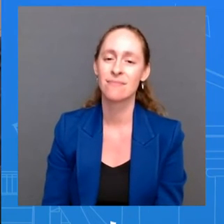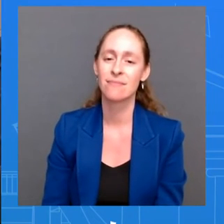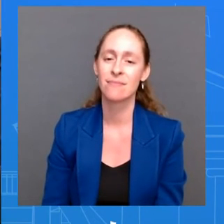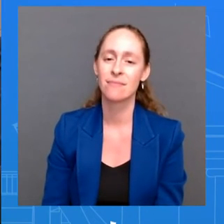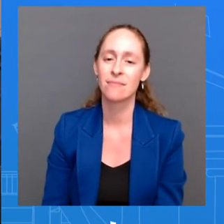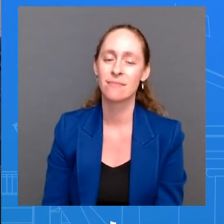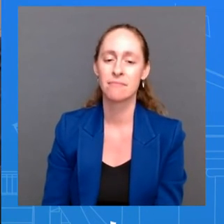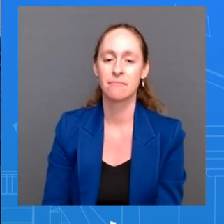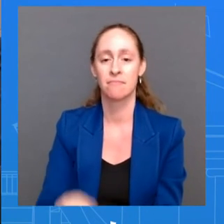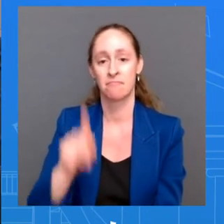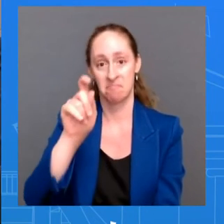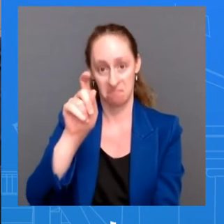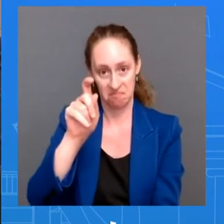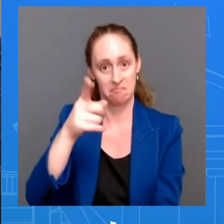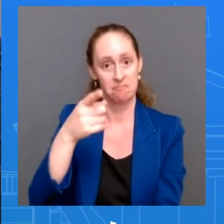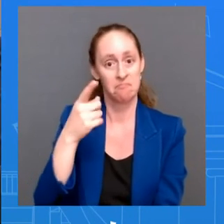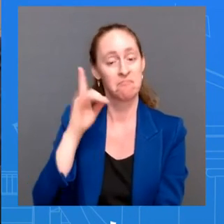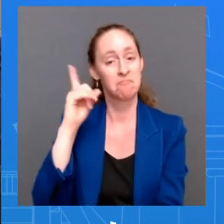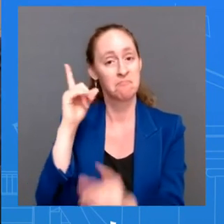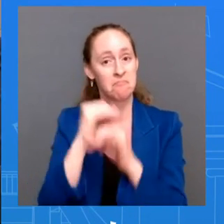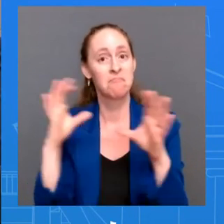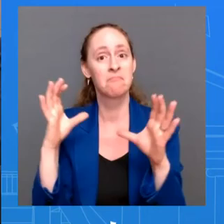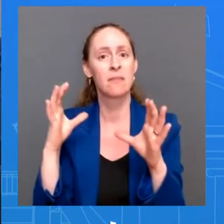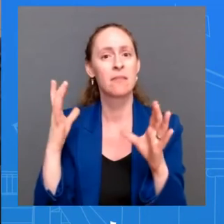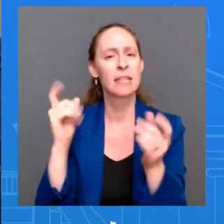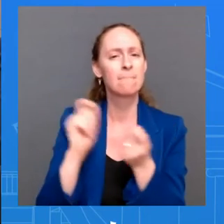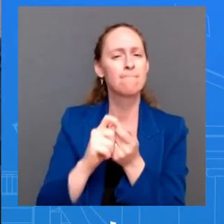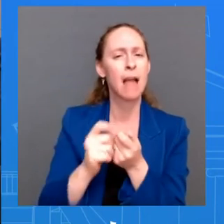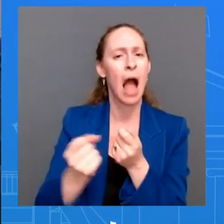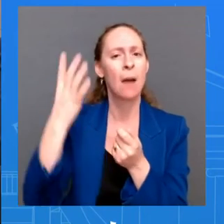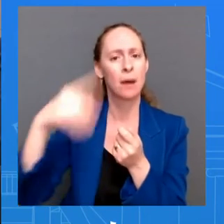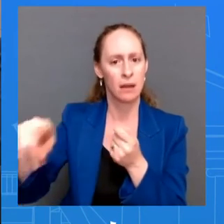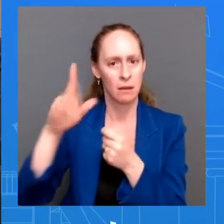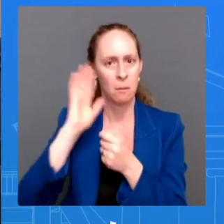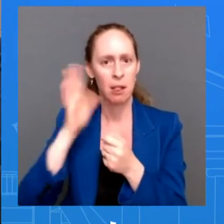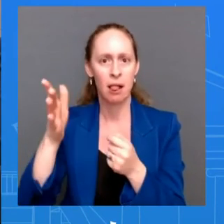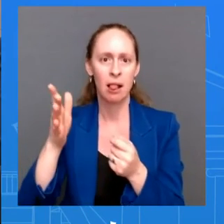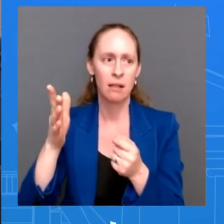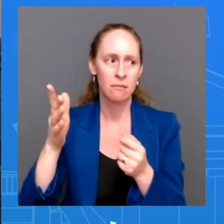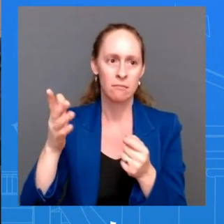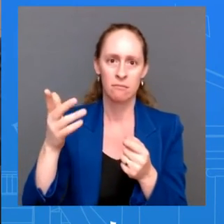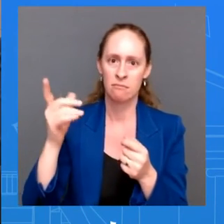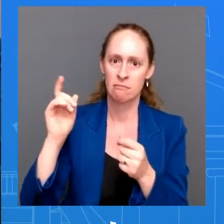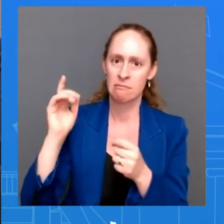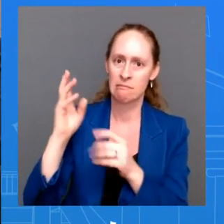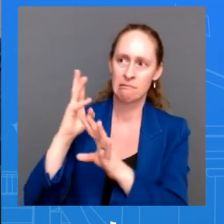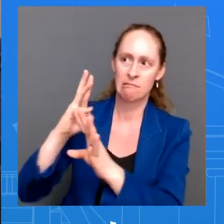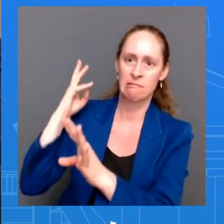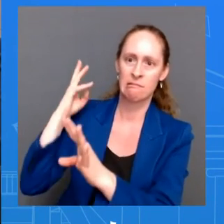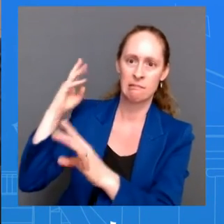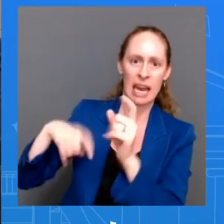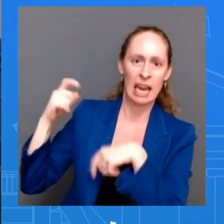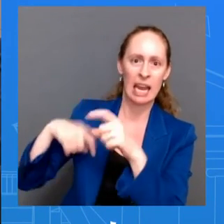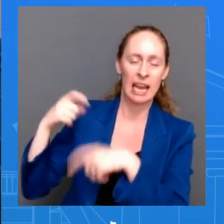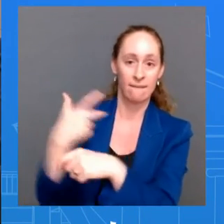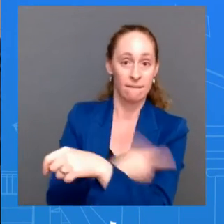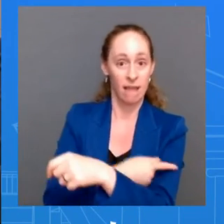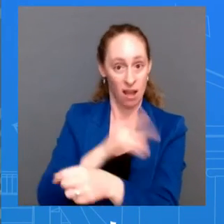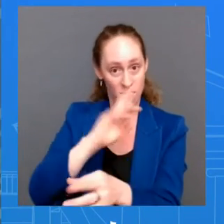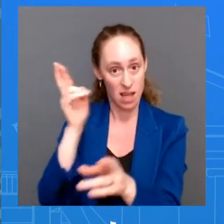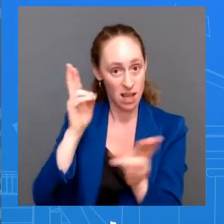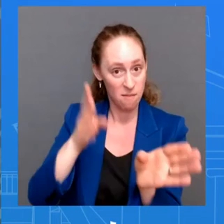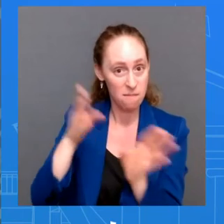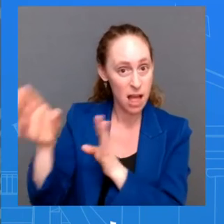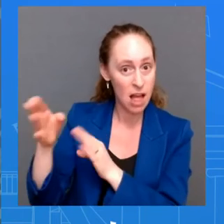you plan on doing as the administration to promote uptake in the event that they do? Well, this